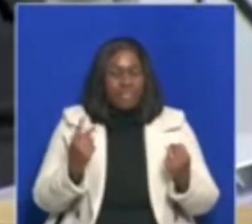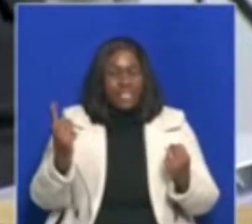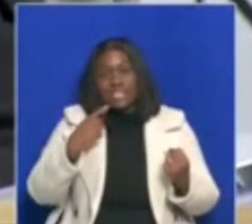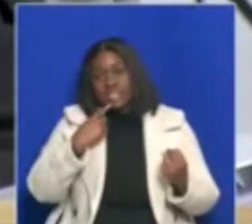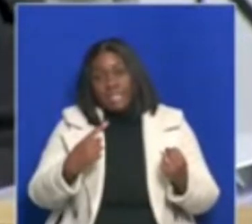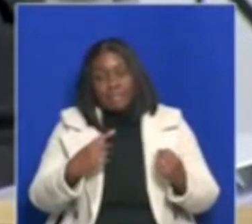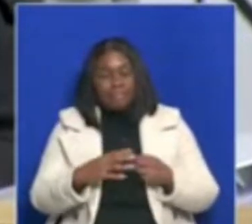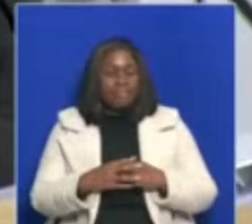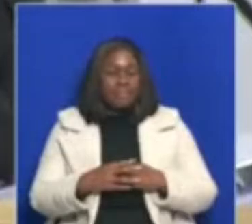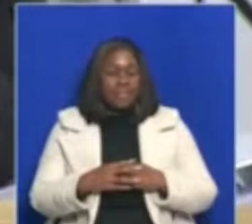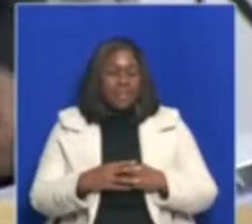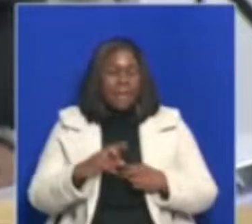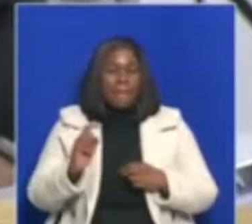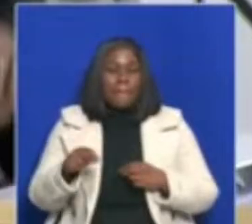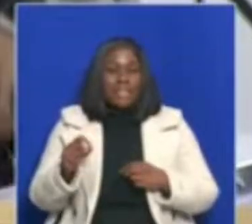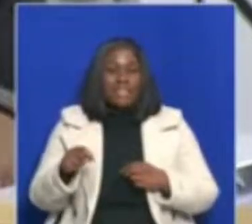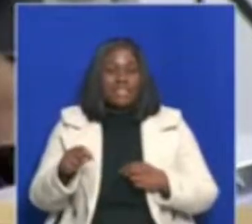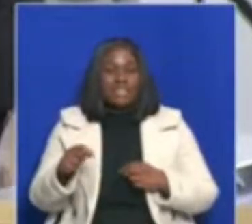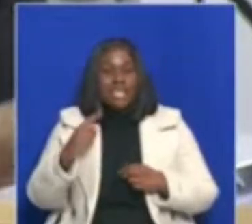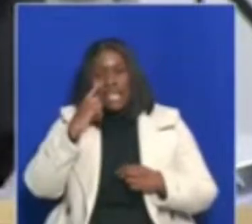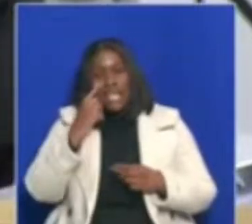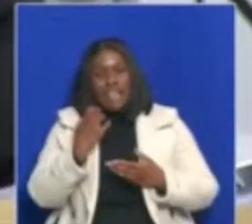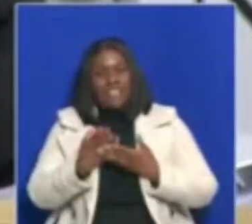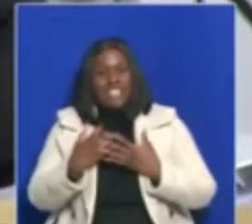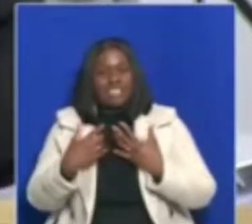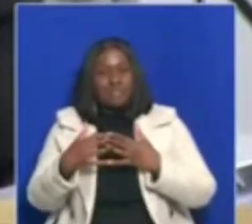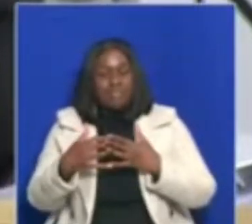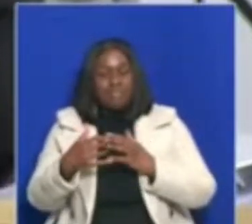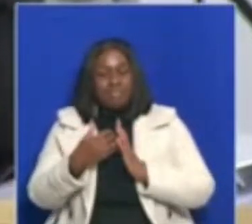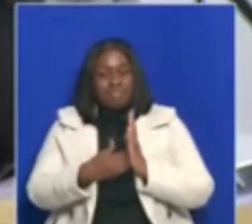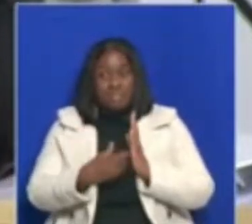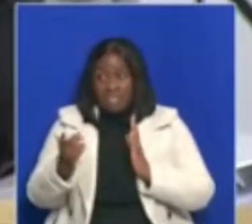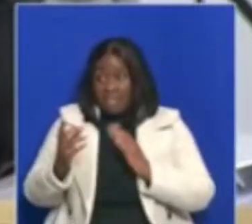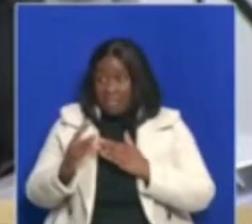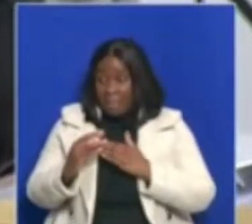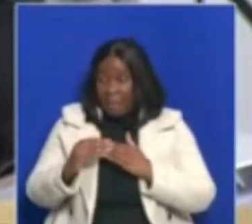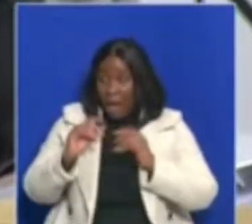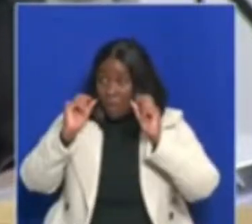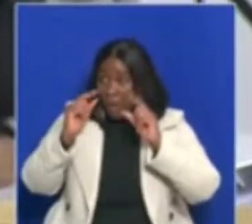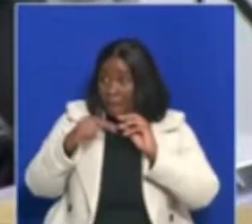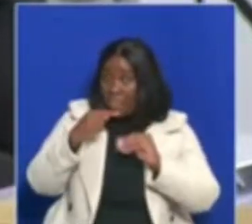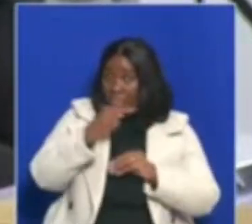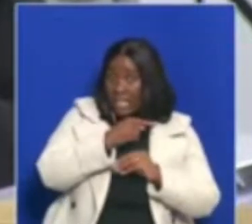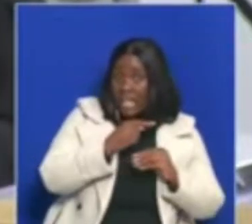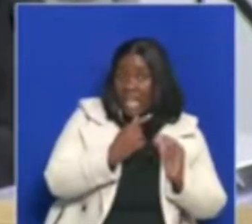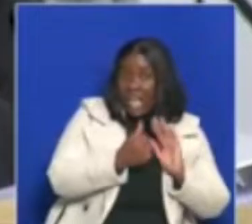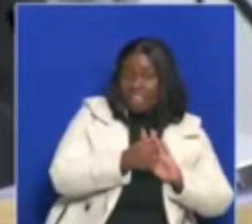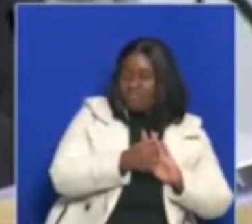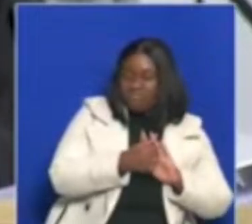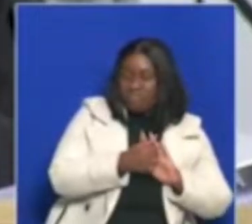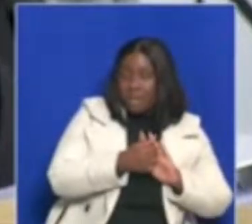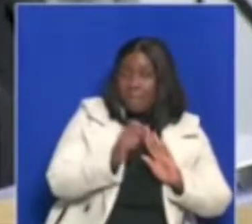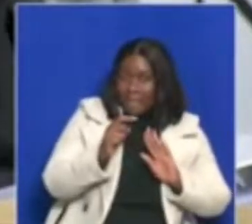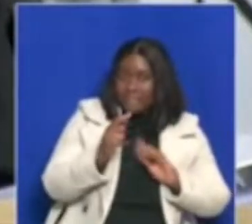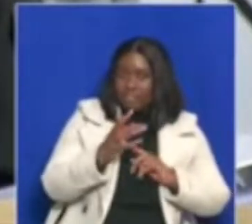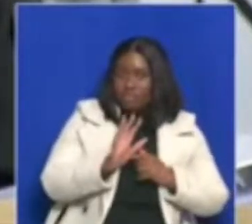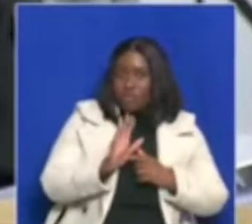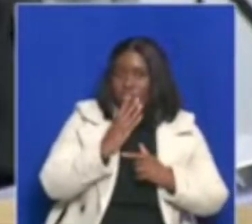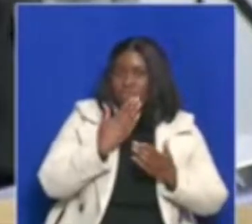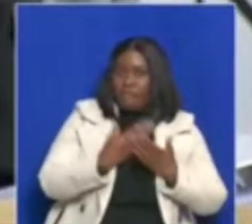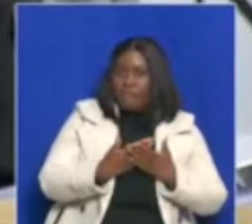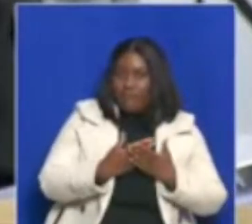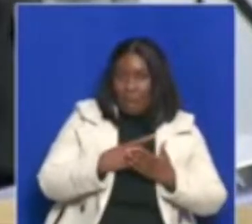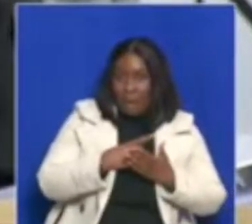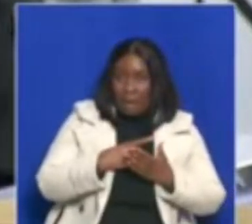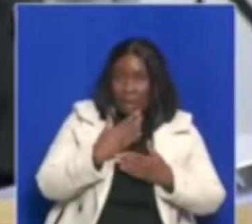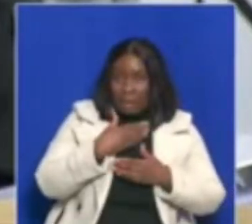produce evidence that the member is aware of the act, because we cannot charge if the member was not aware